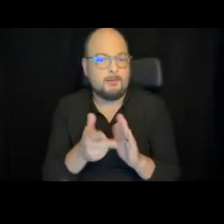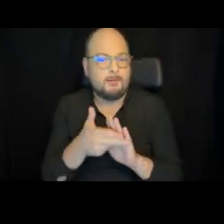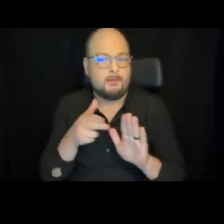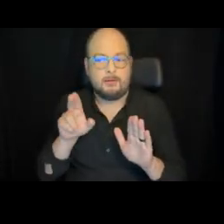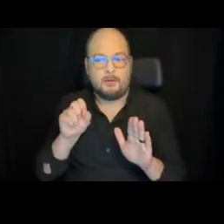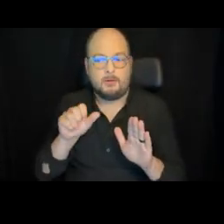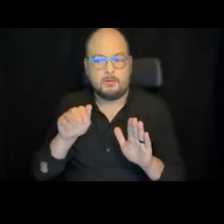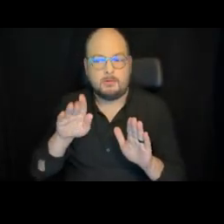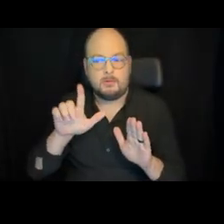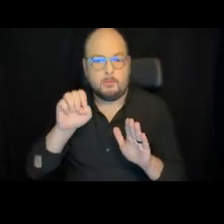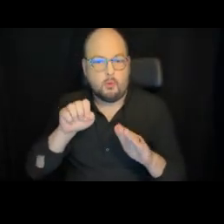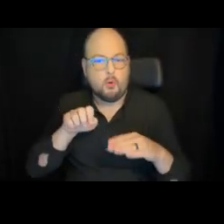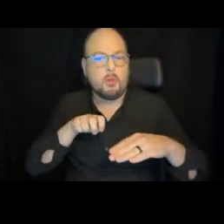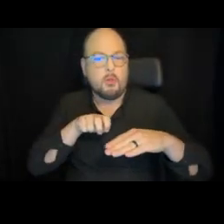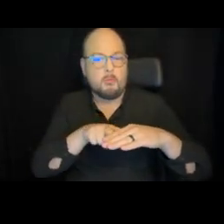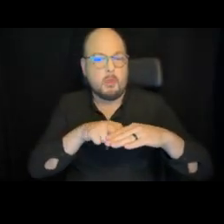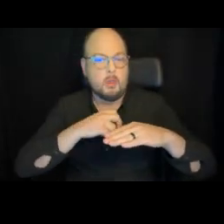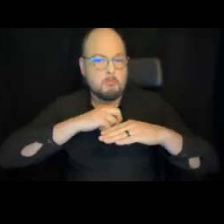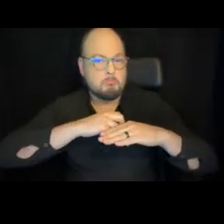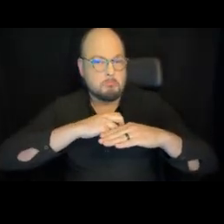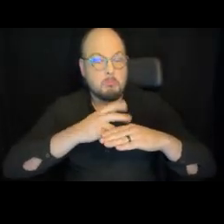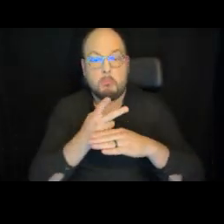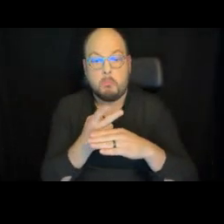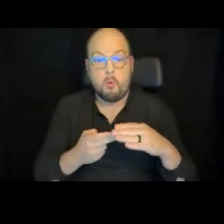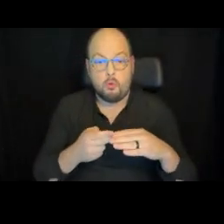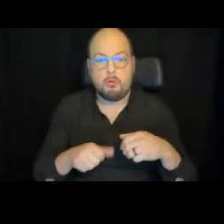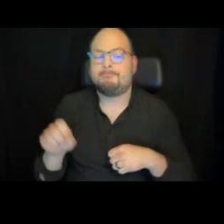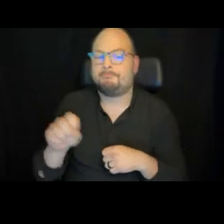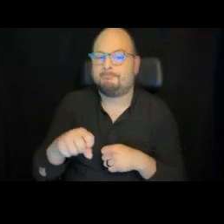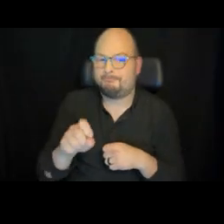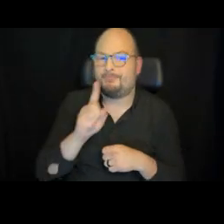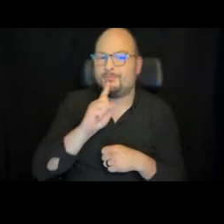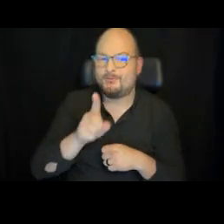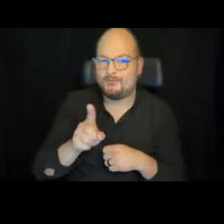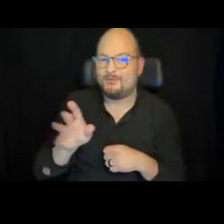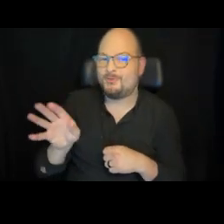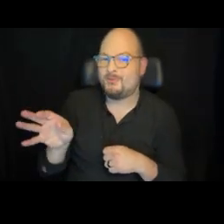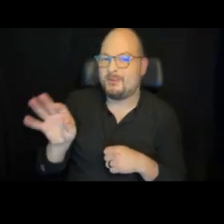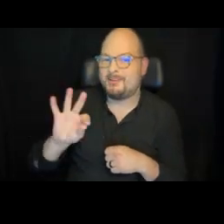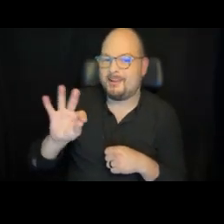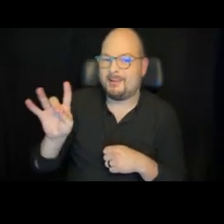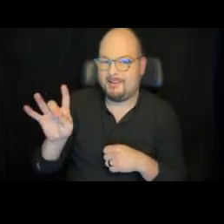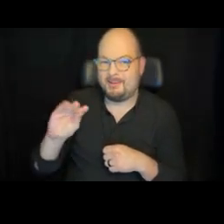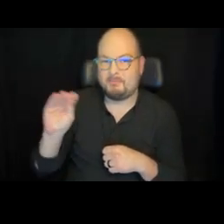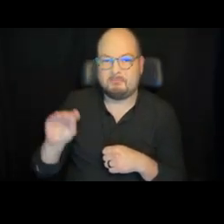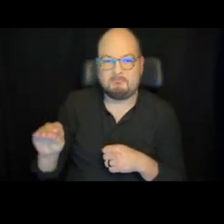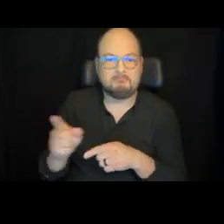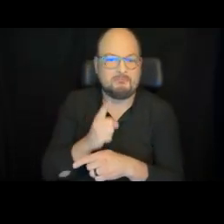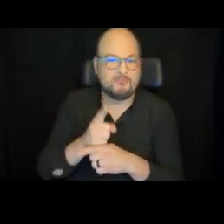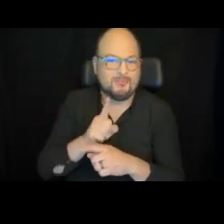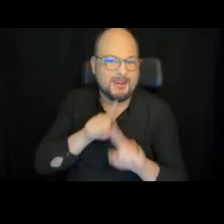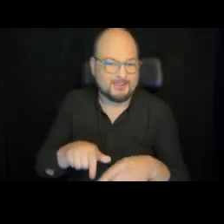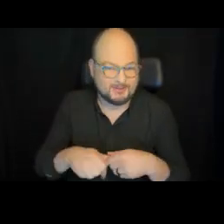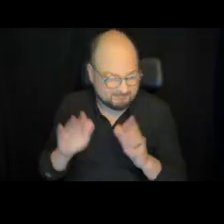and the perpendicular approach. That statement is true, and 98% of you got that correct.